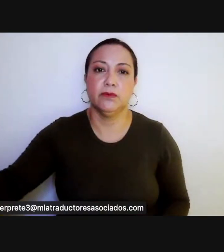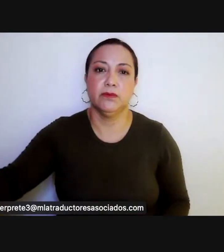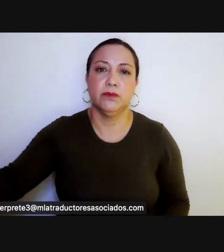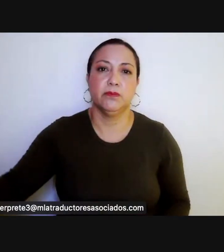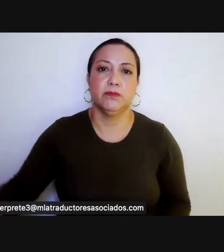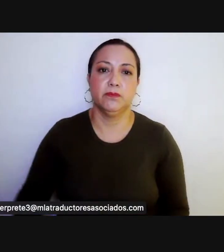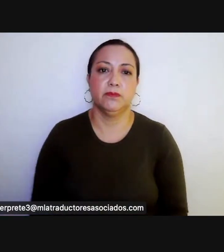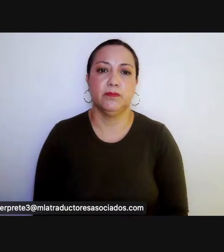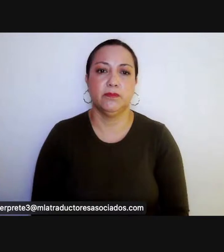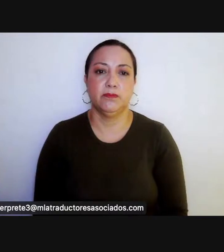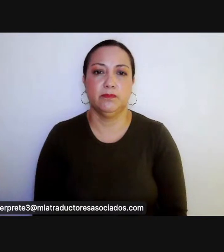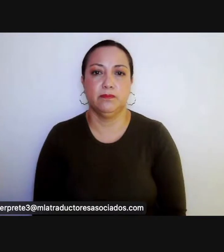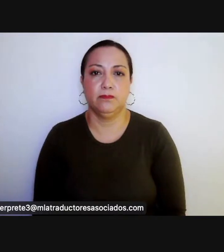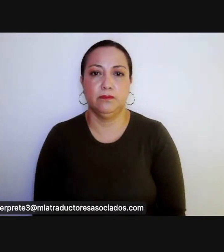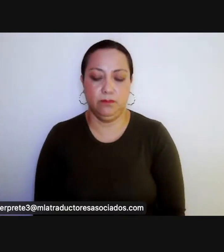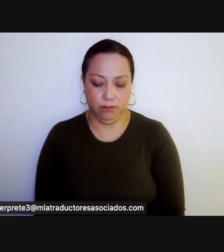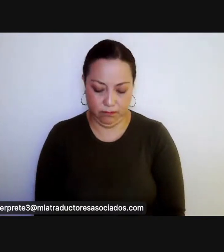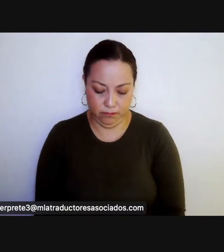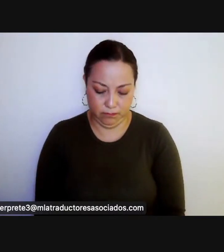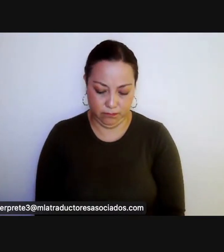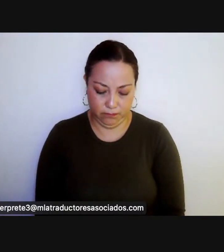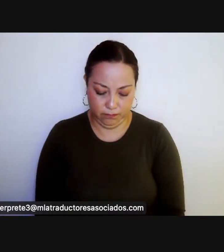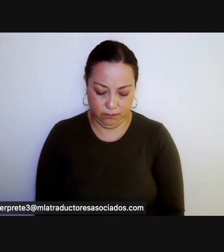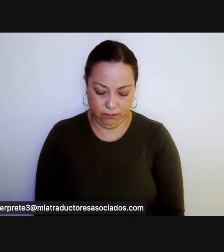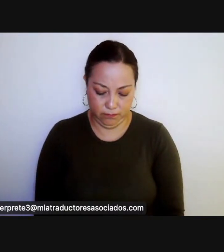download the presentation at this moment.